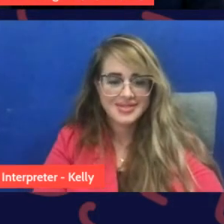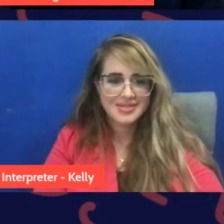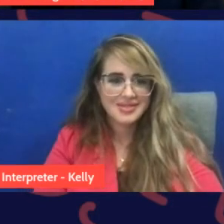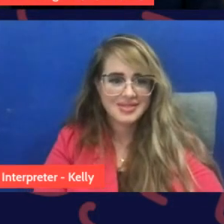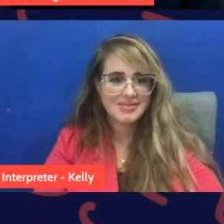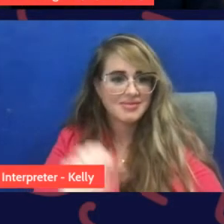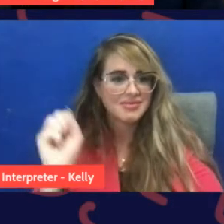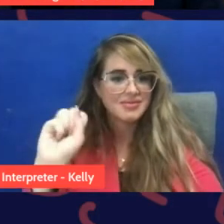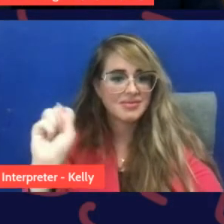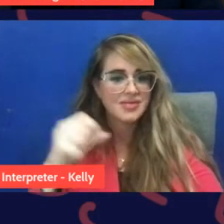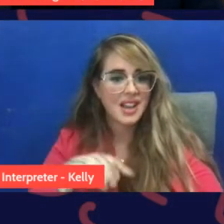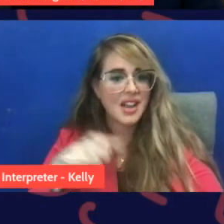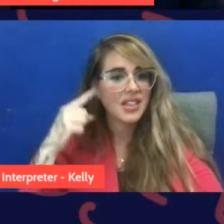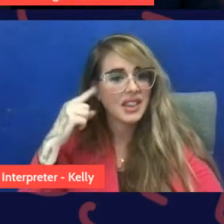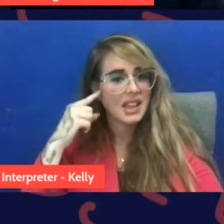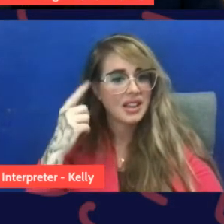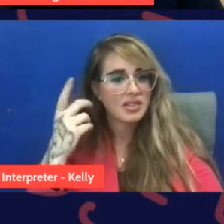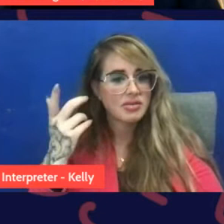I mean, I think